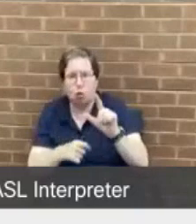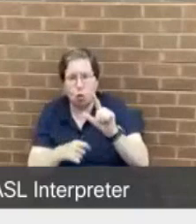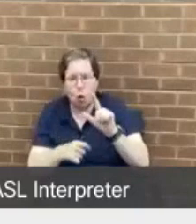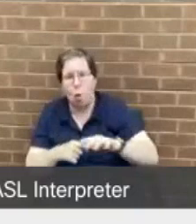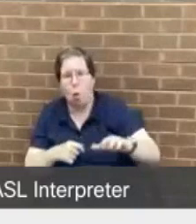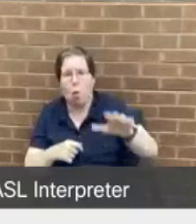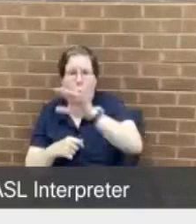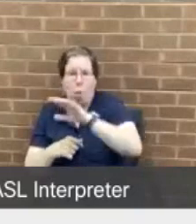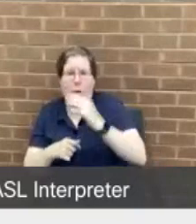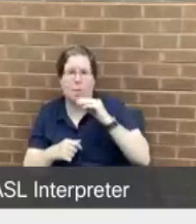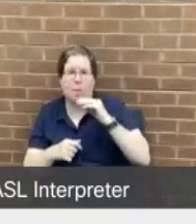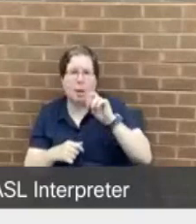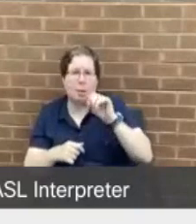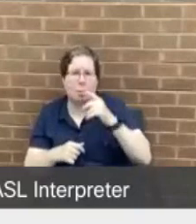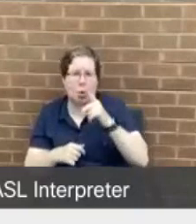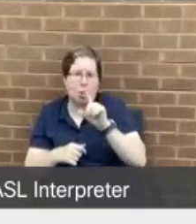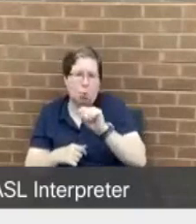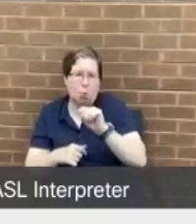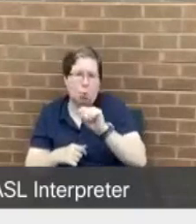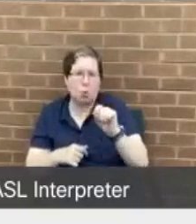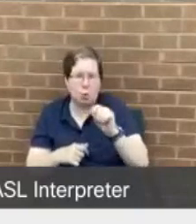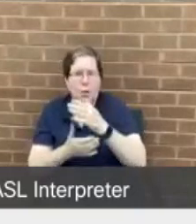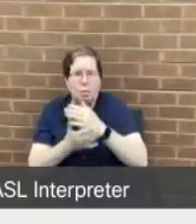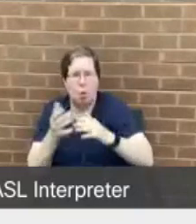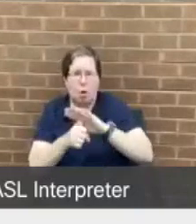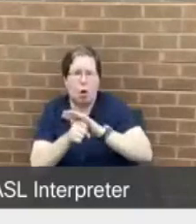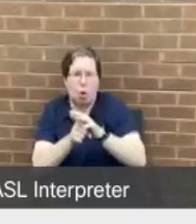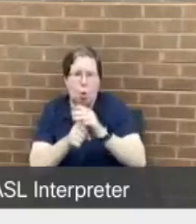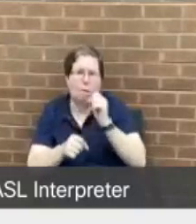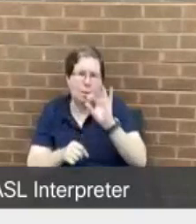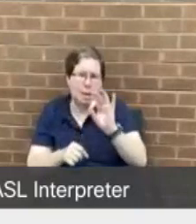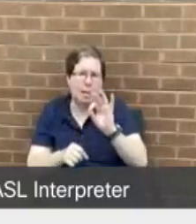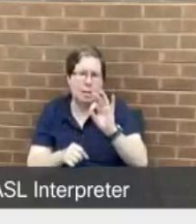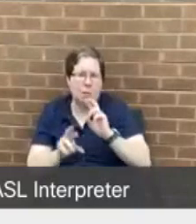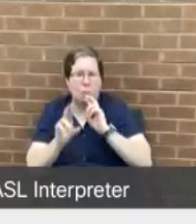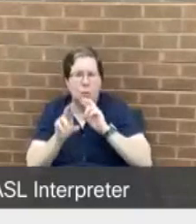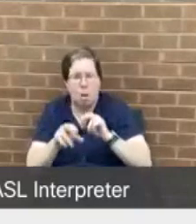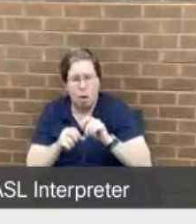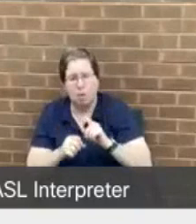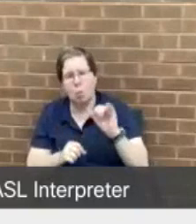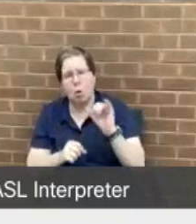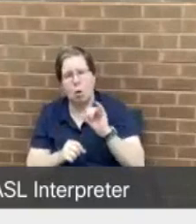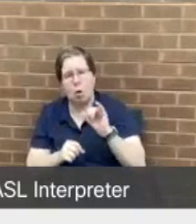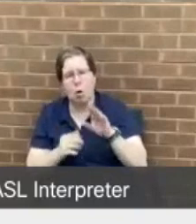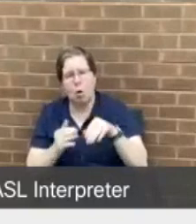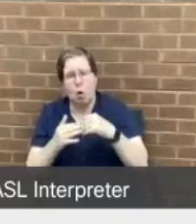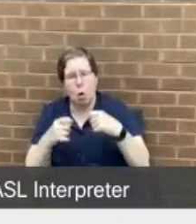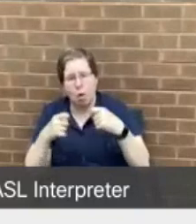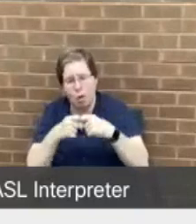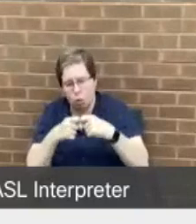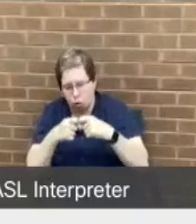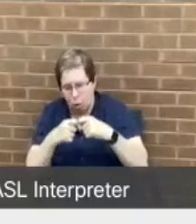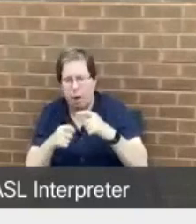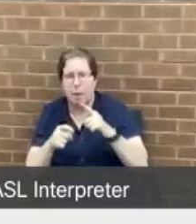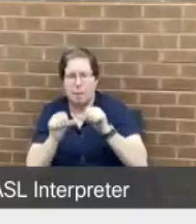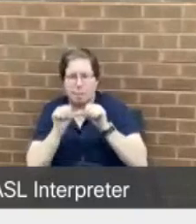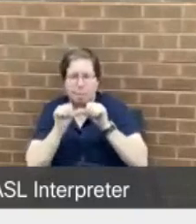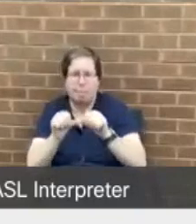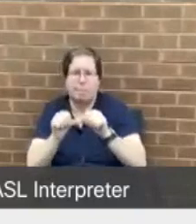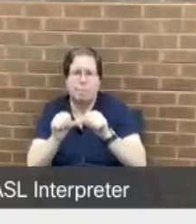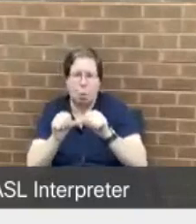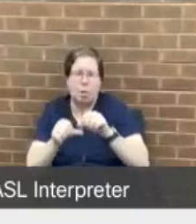March of 2020 as part of its COVID-19 response, and we made all-electronic tolling permanent in August of